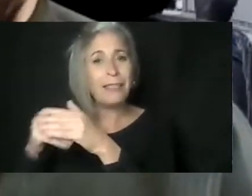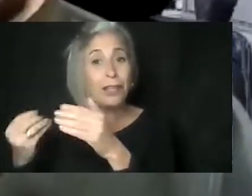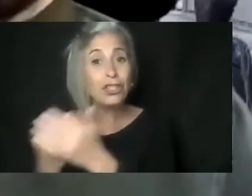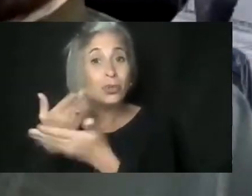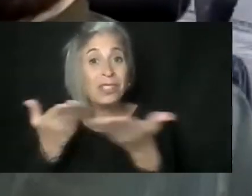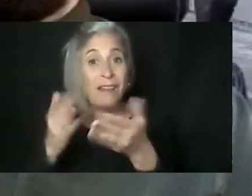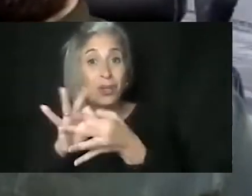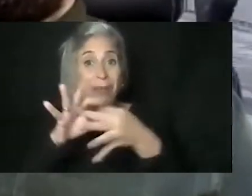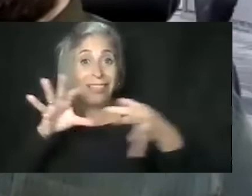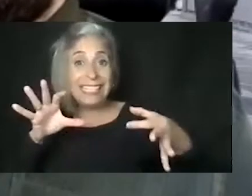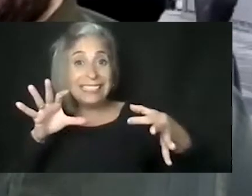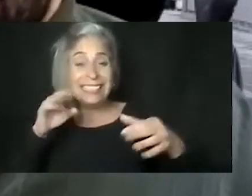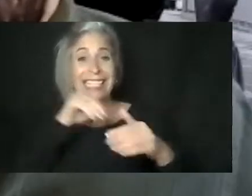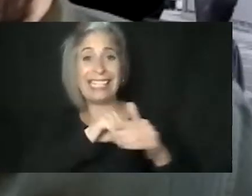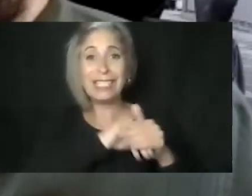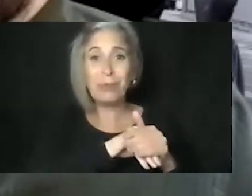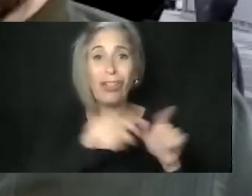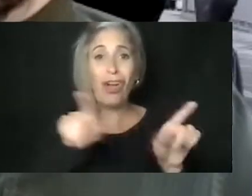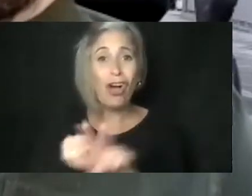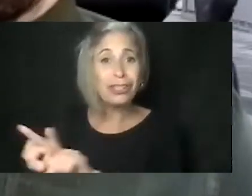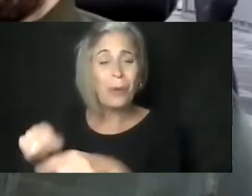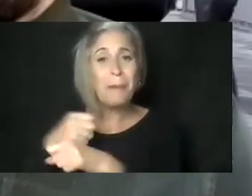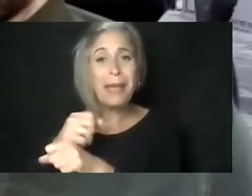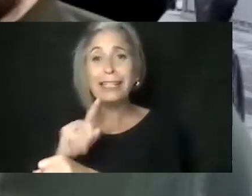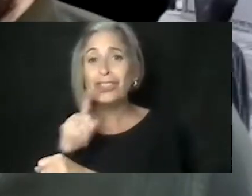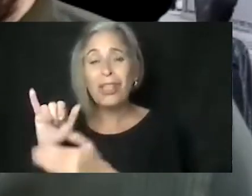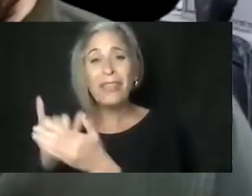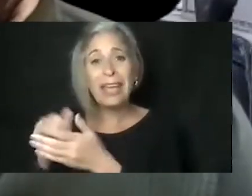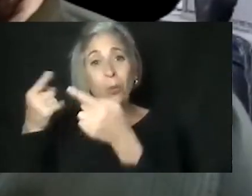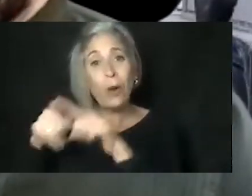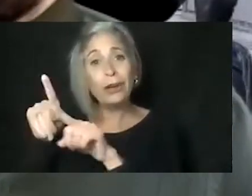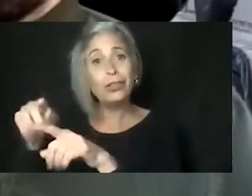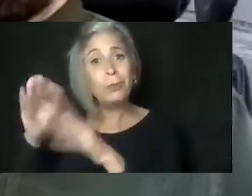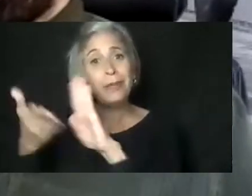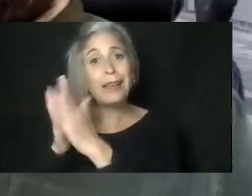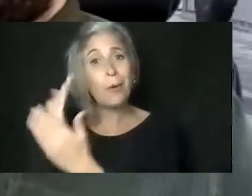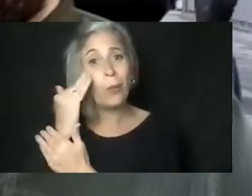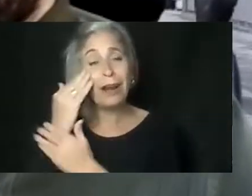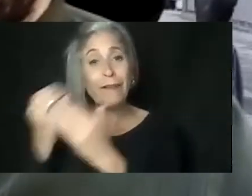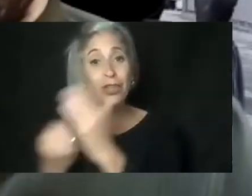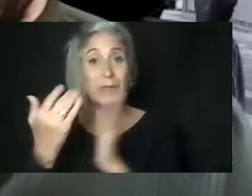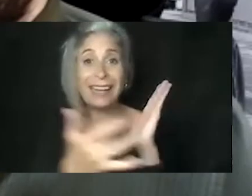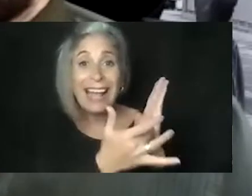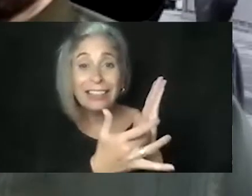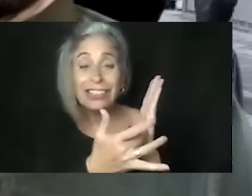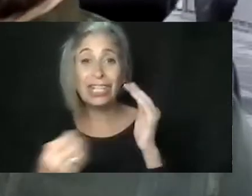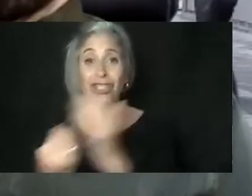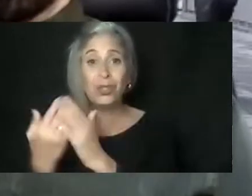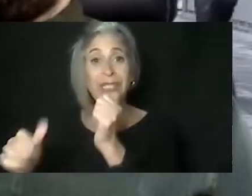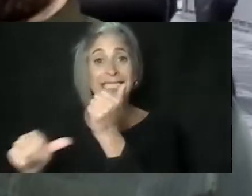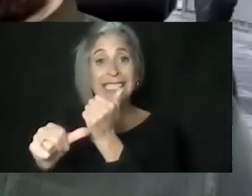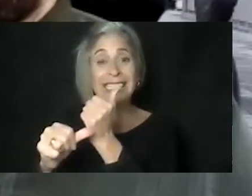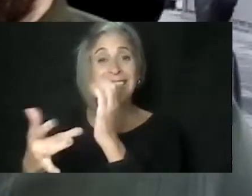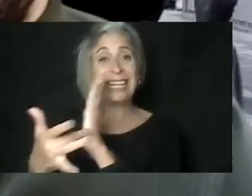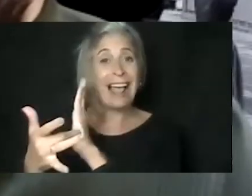release is accessible, and it's making sure that as you become aware of new technologies and new types of assistive technology